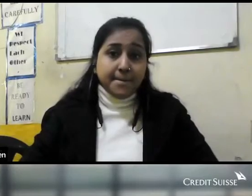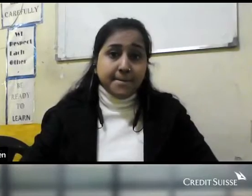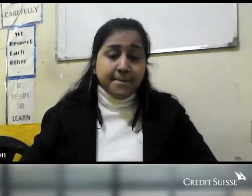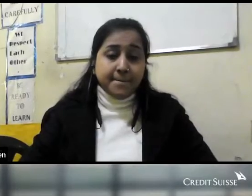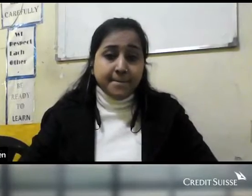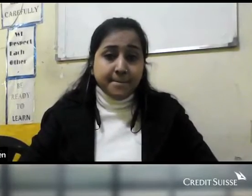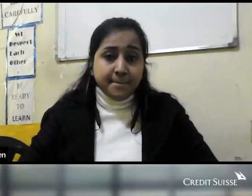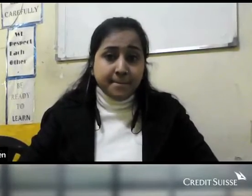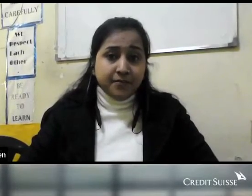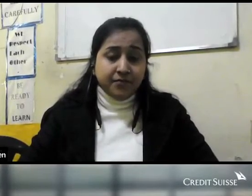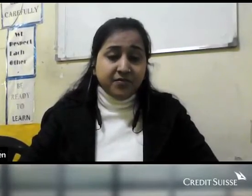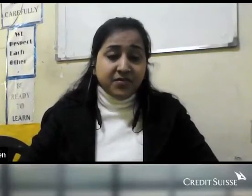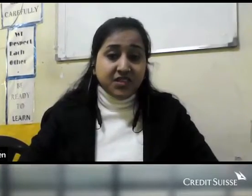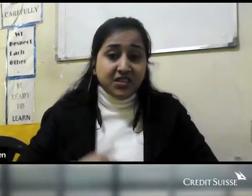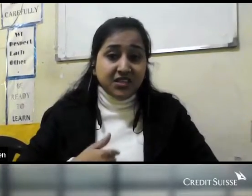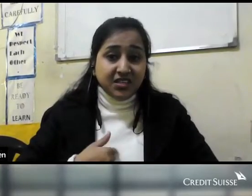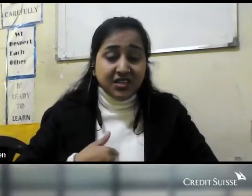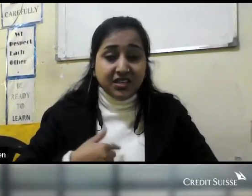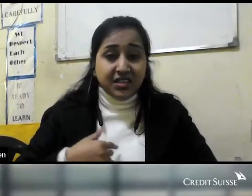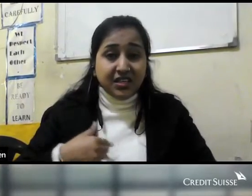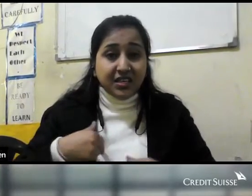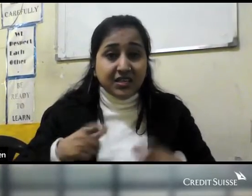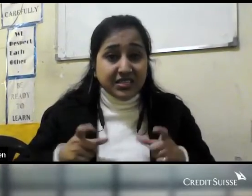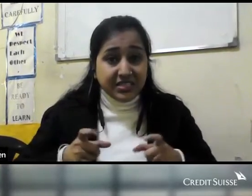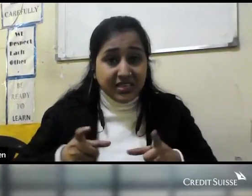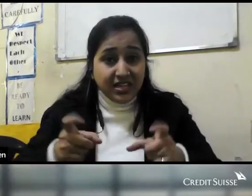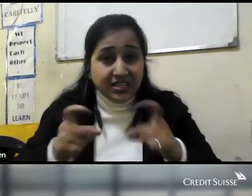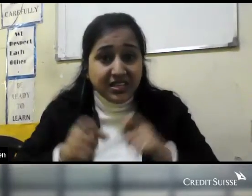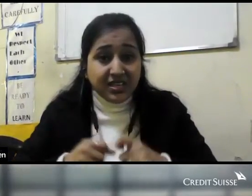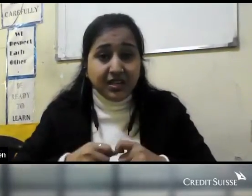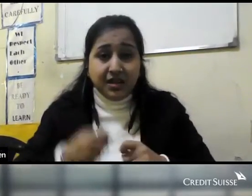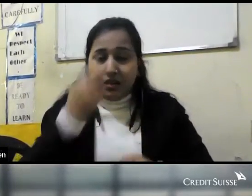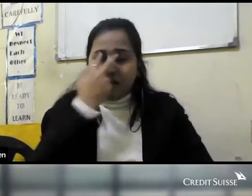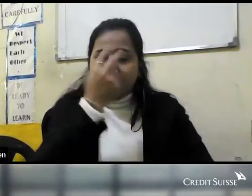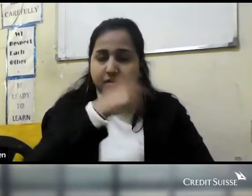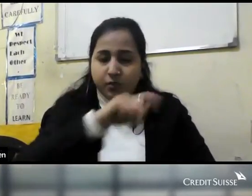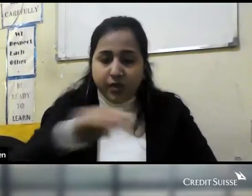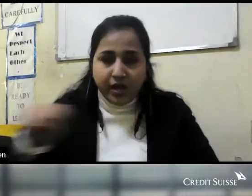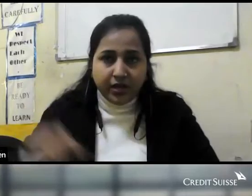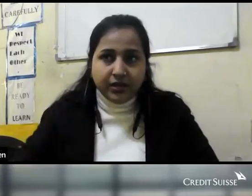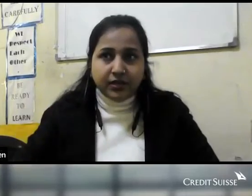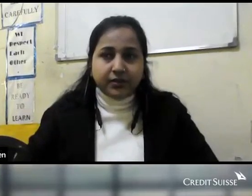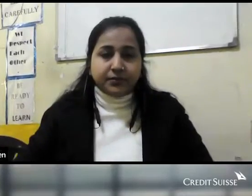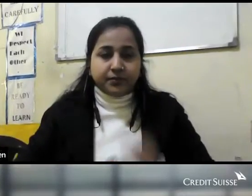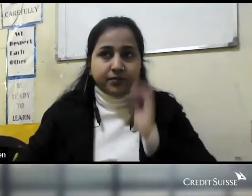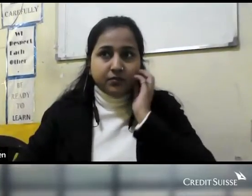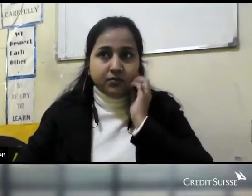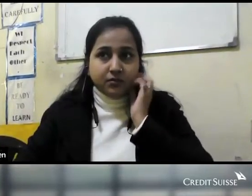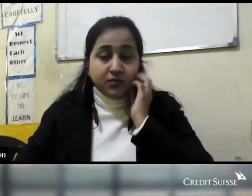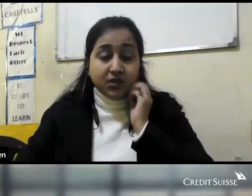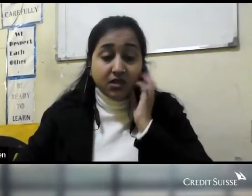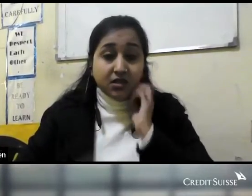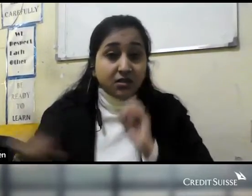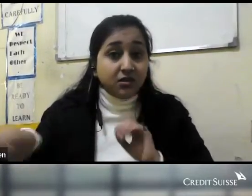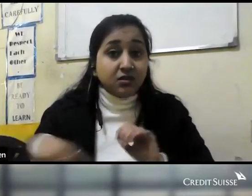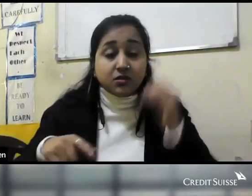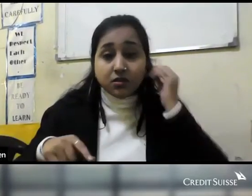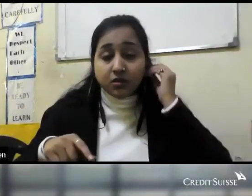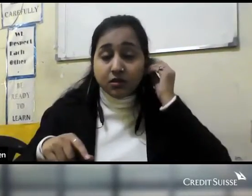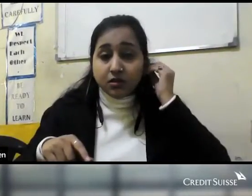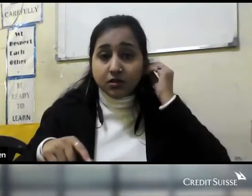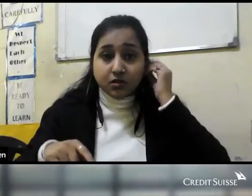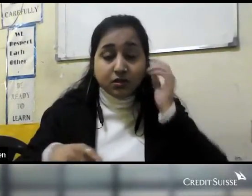cancer or any inspiration, blind, visually impaired, they are showing us the way forward. And we